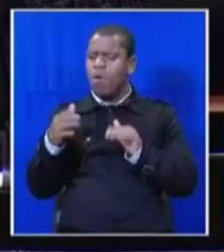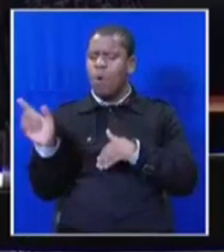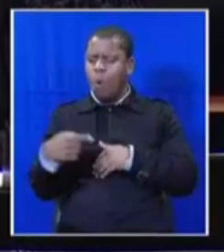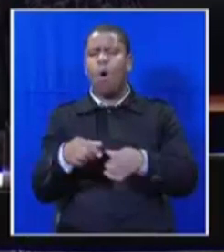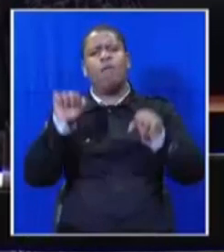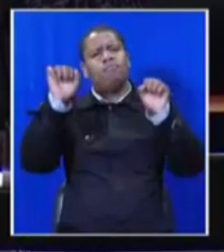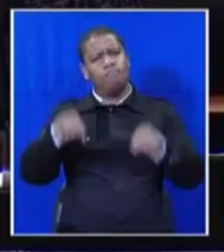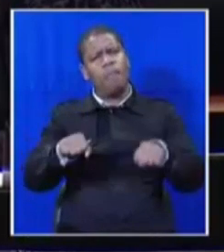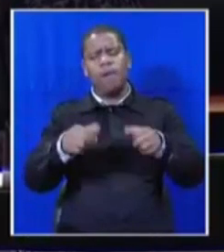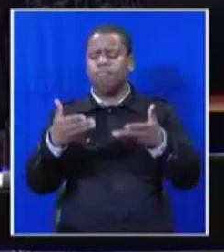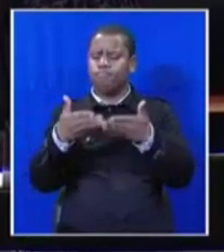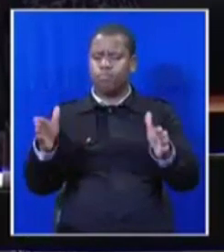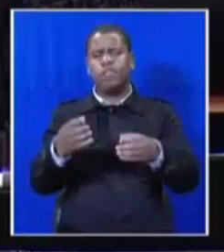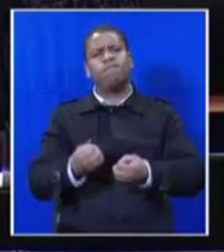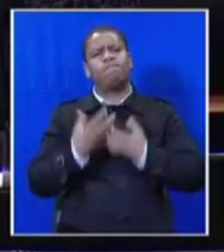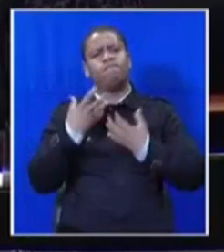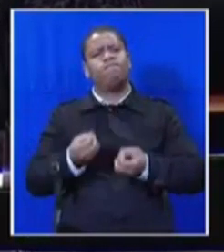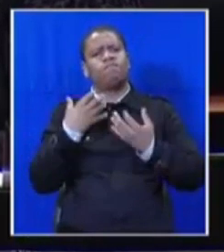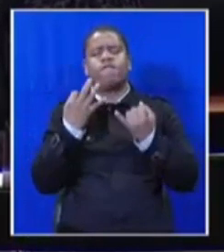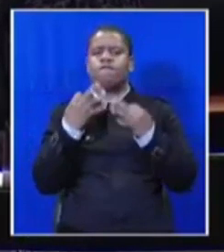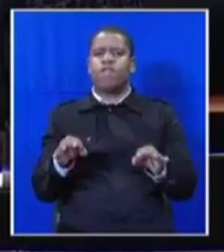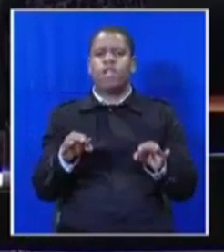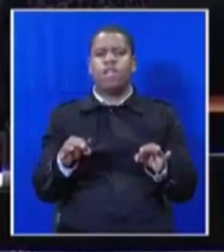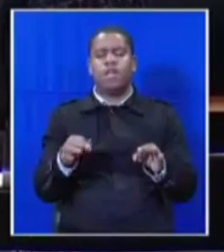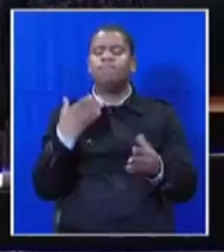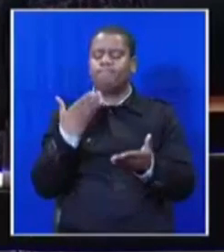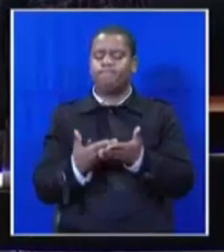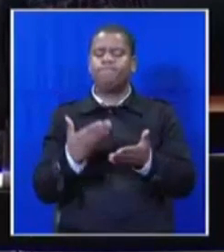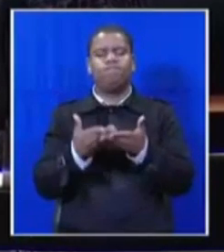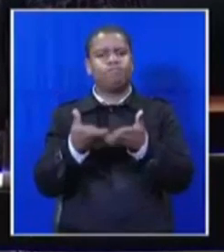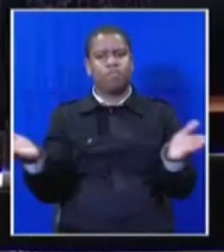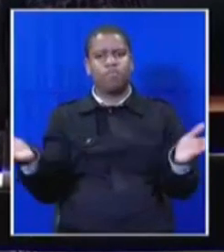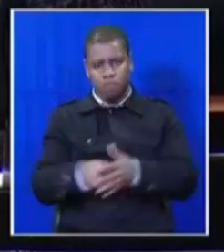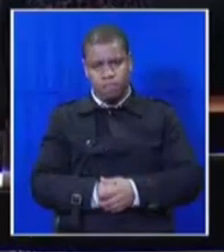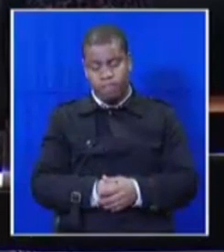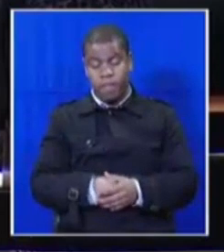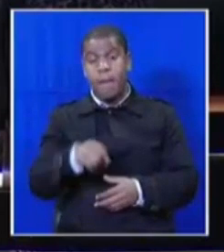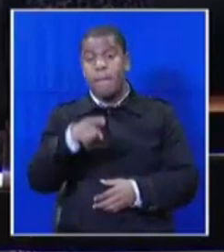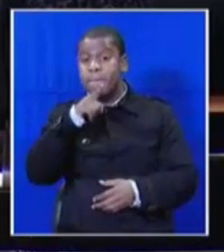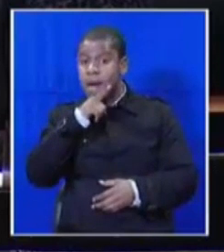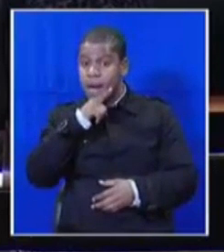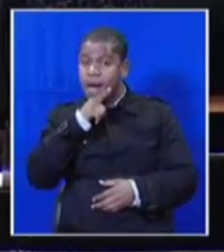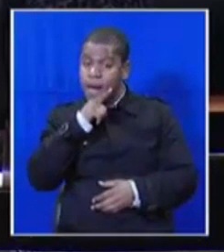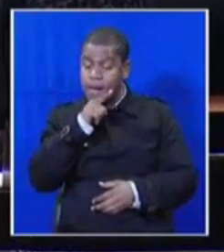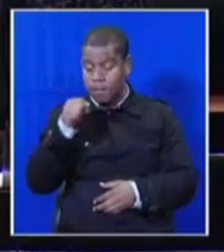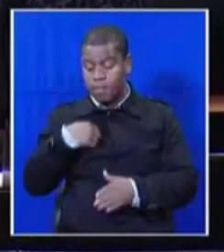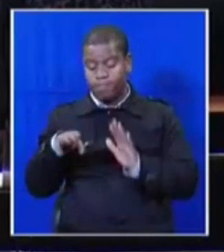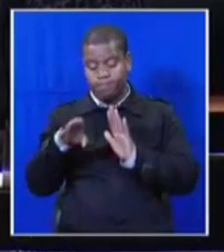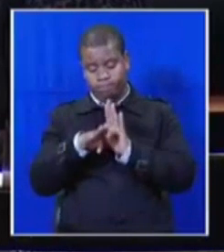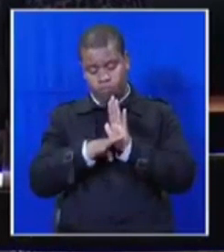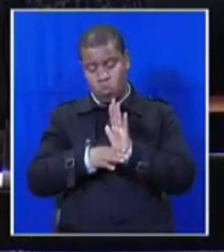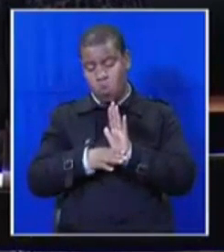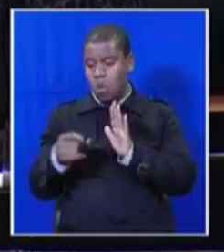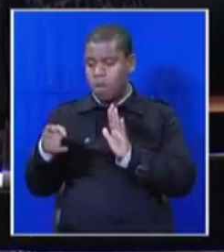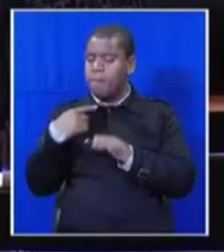of speech as possible. However, remarks which reflect on the